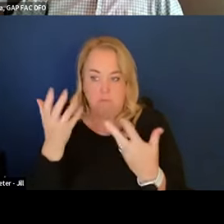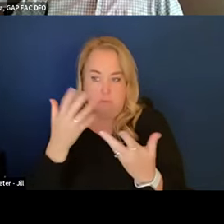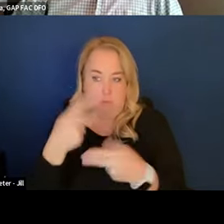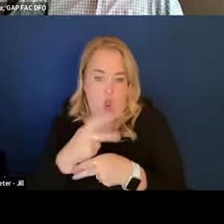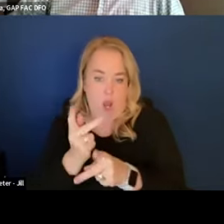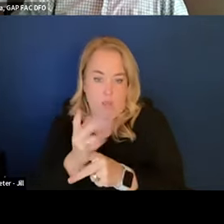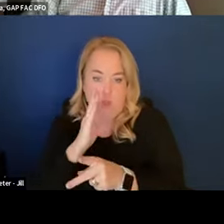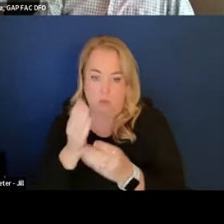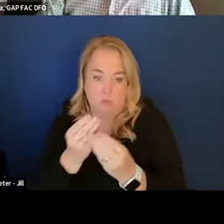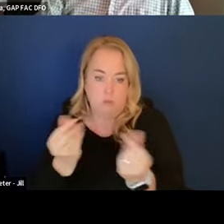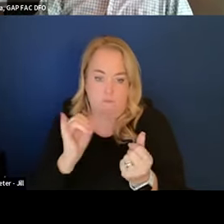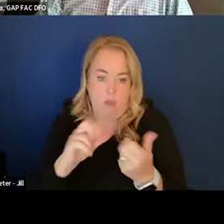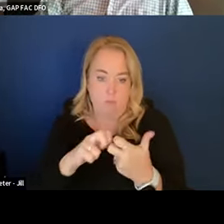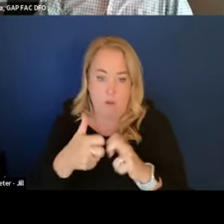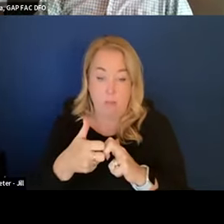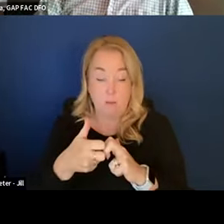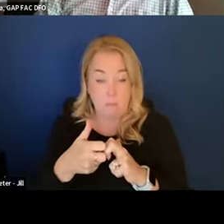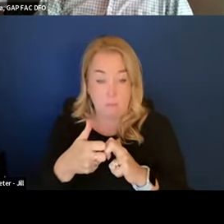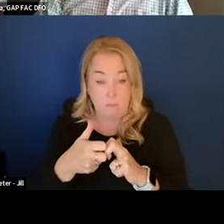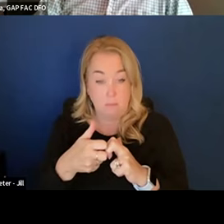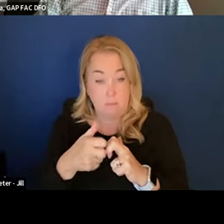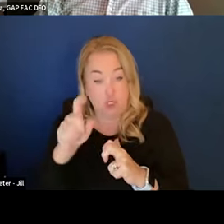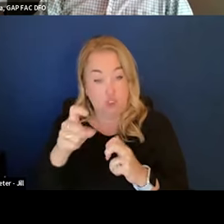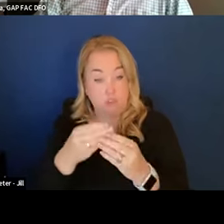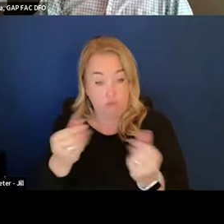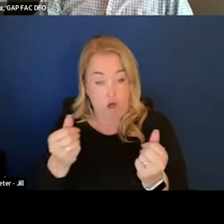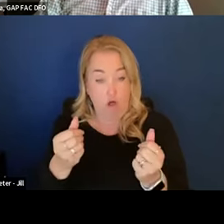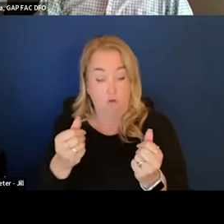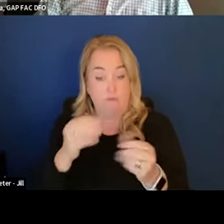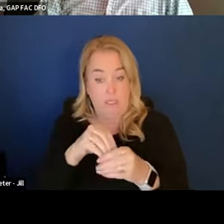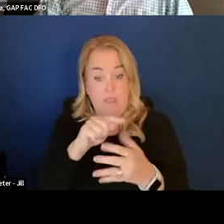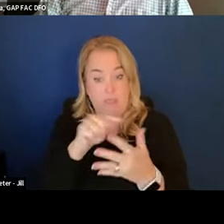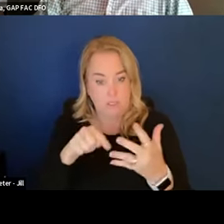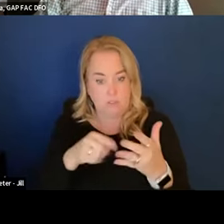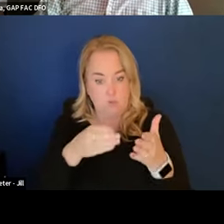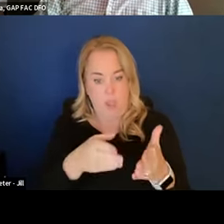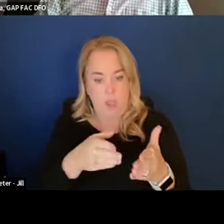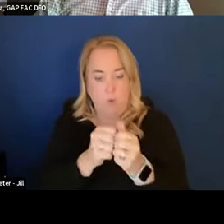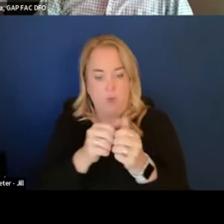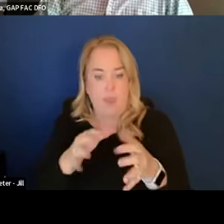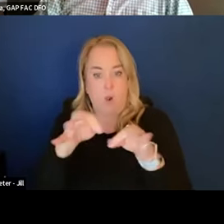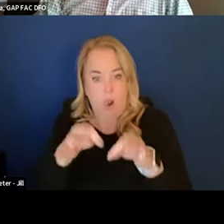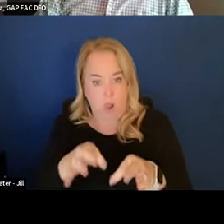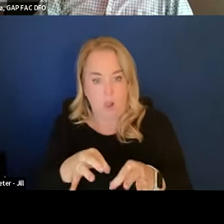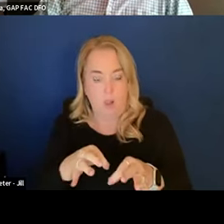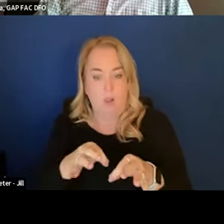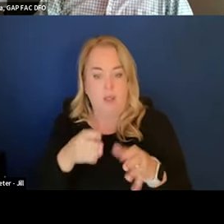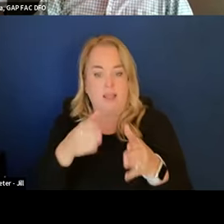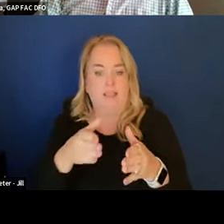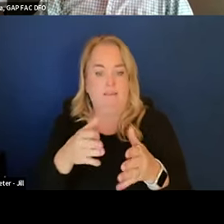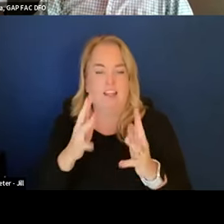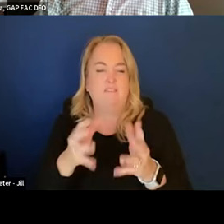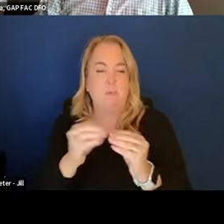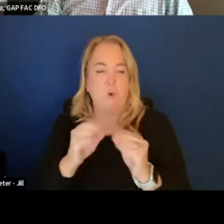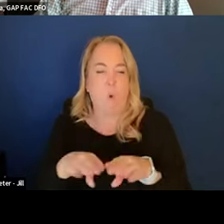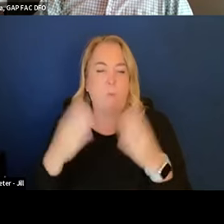product that will solve this kind of problem, and it should solve it in such and such and such a way without getting into the details of it, leaving it very open-ended